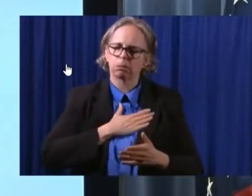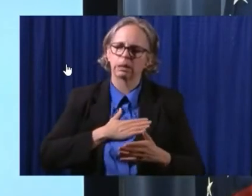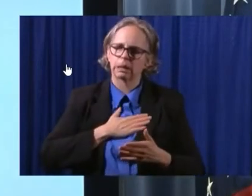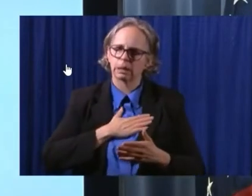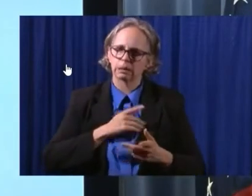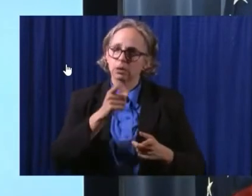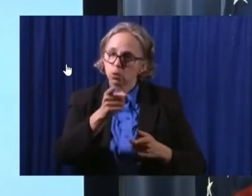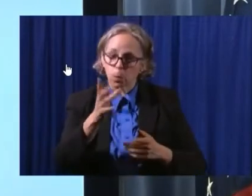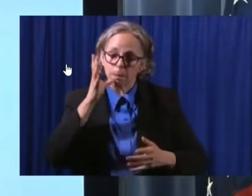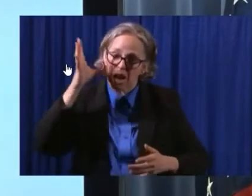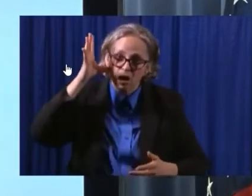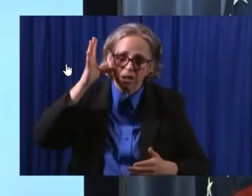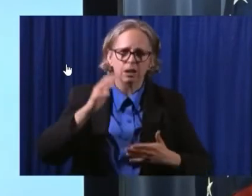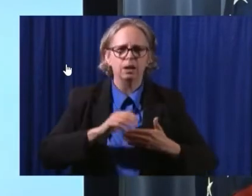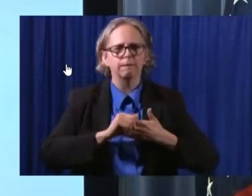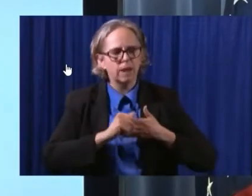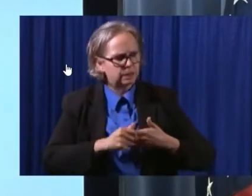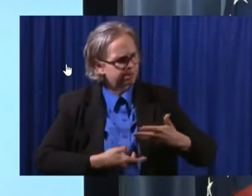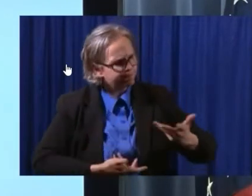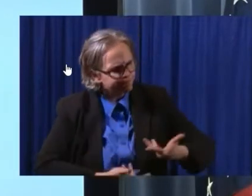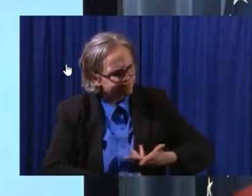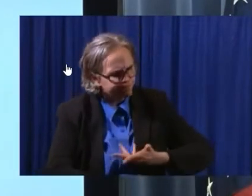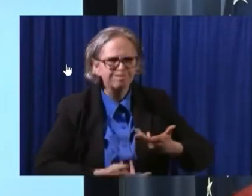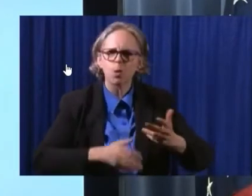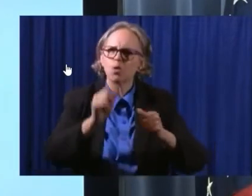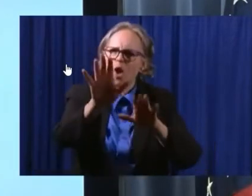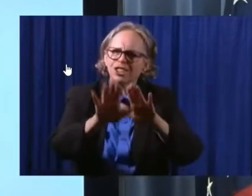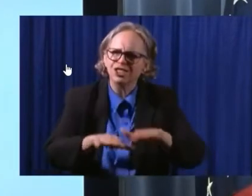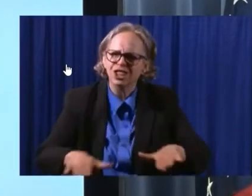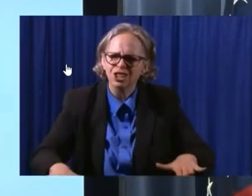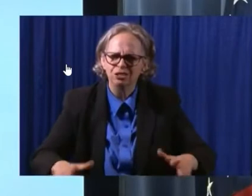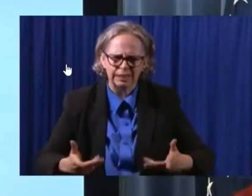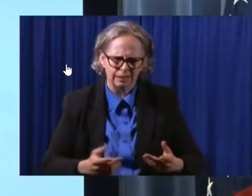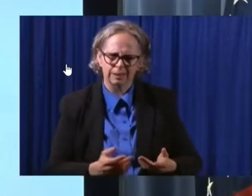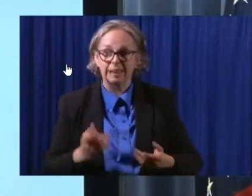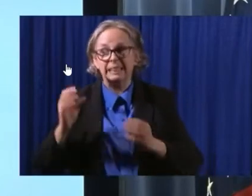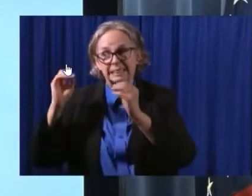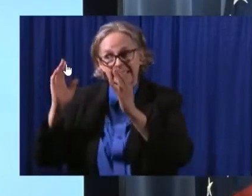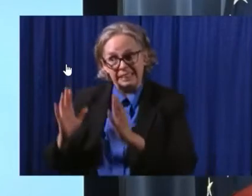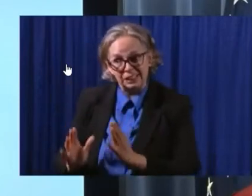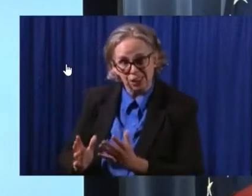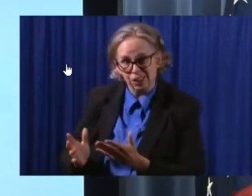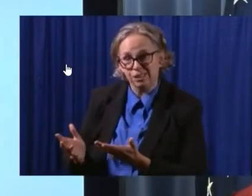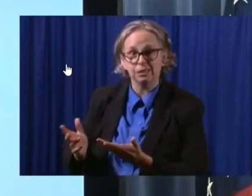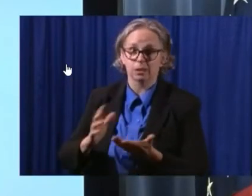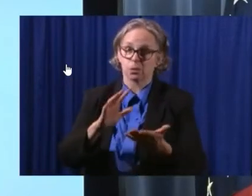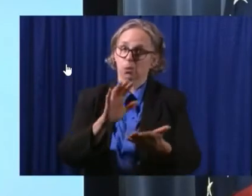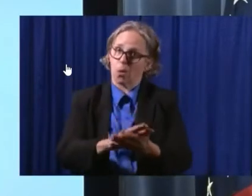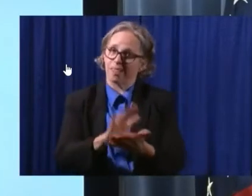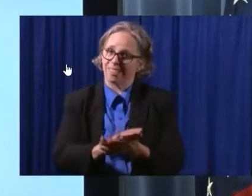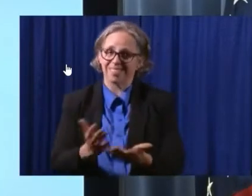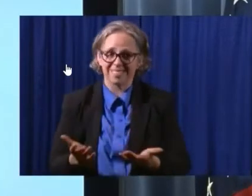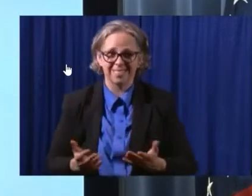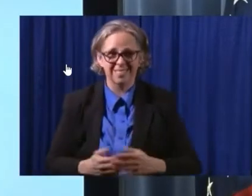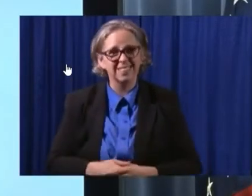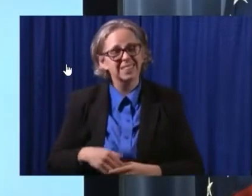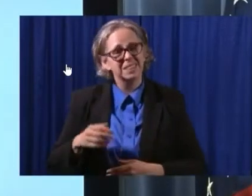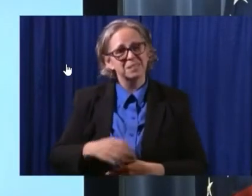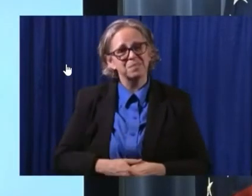children, your teachers, and your school administrators. This is a moving target, as we've seen in the last few weeks.